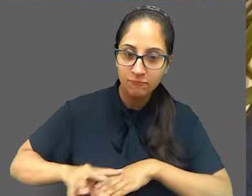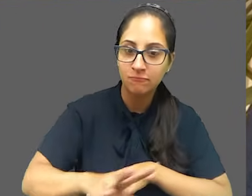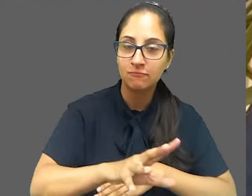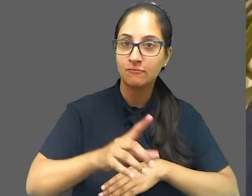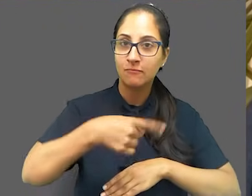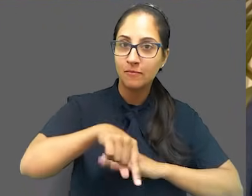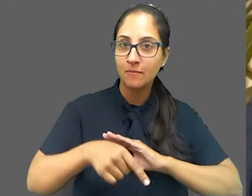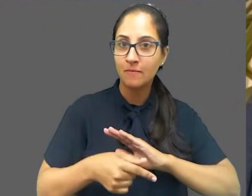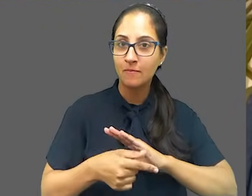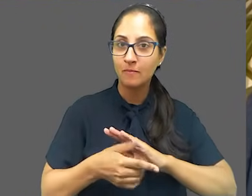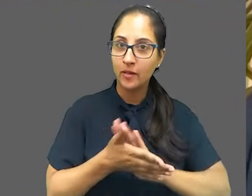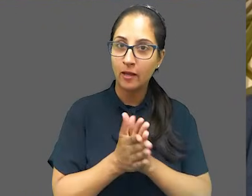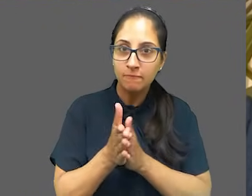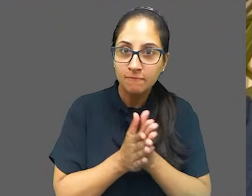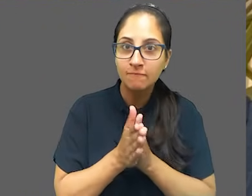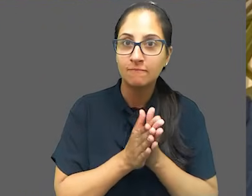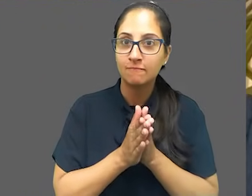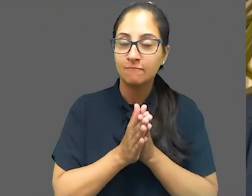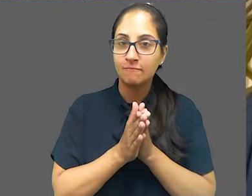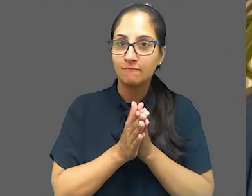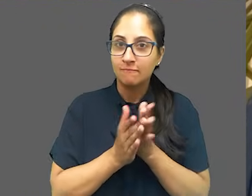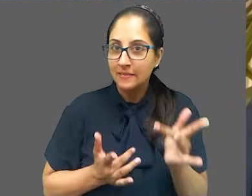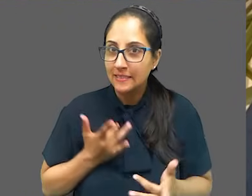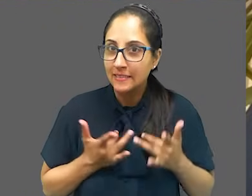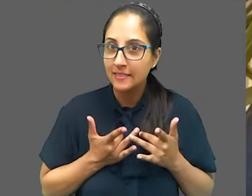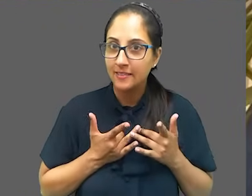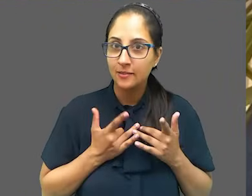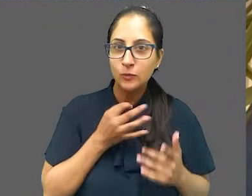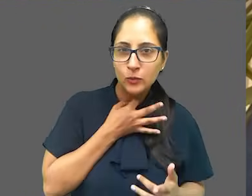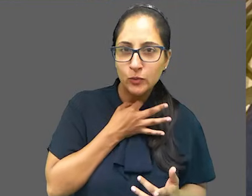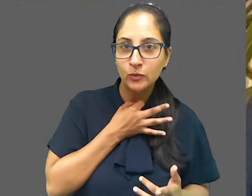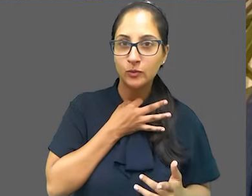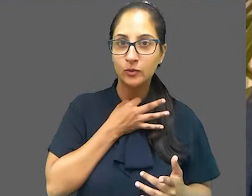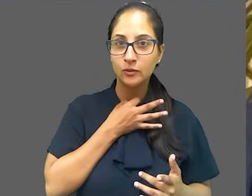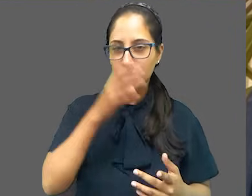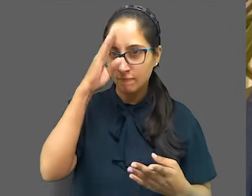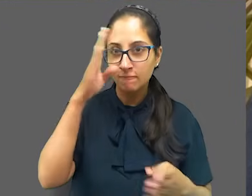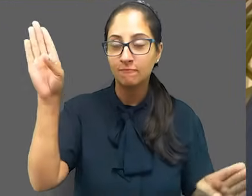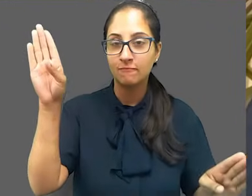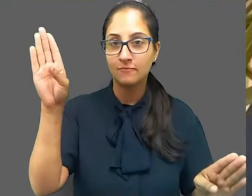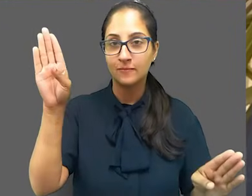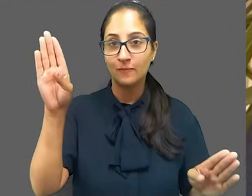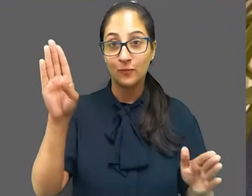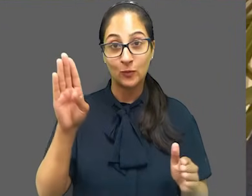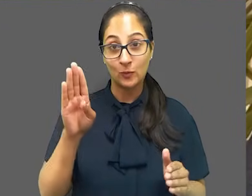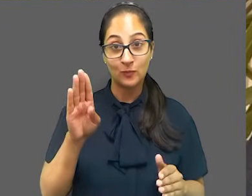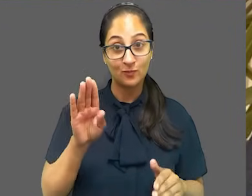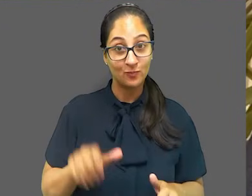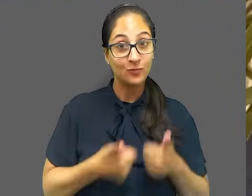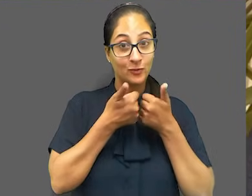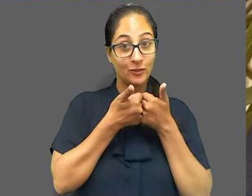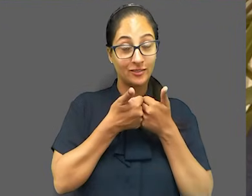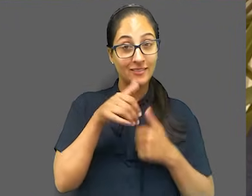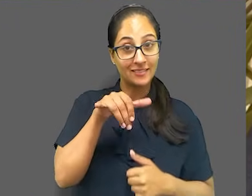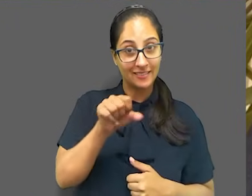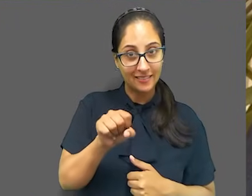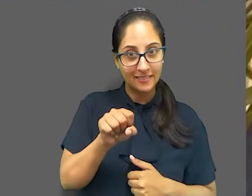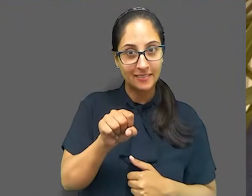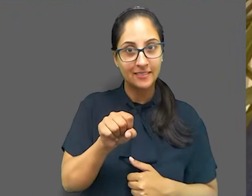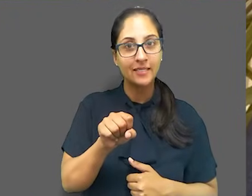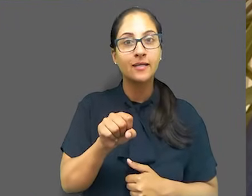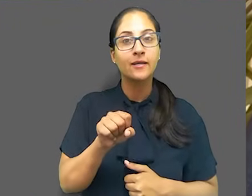to develop leaders, future leaders of the Jamaat. Certainly not an easy task,